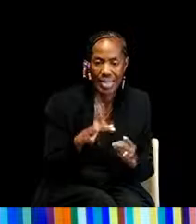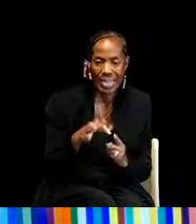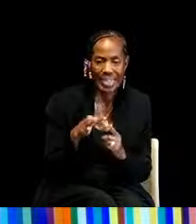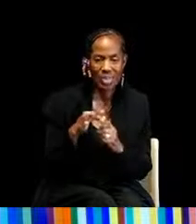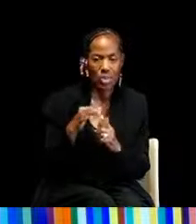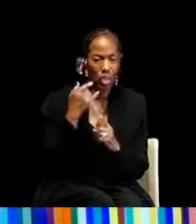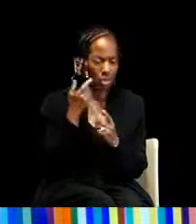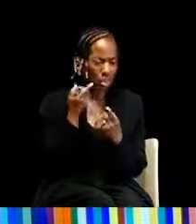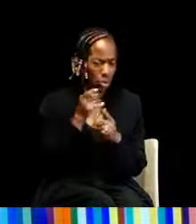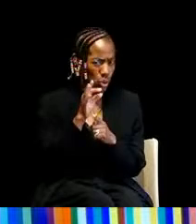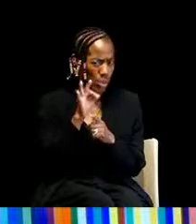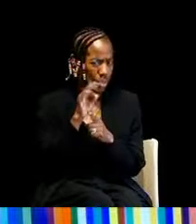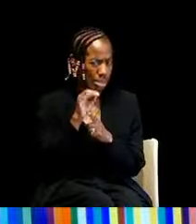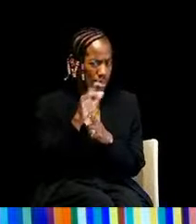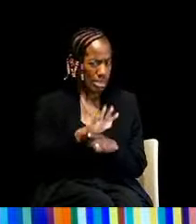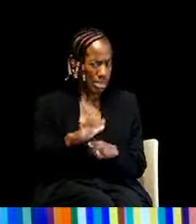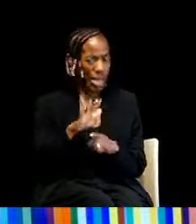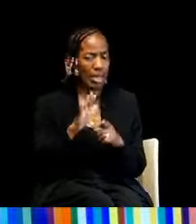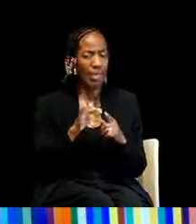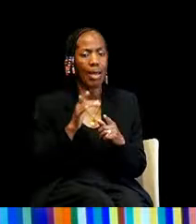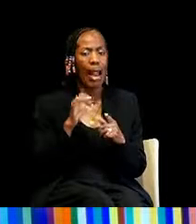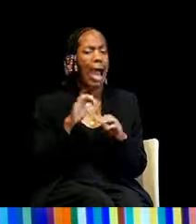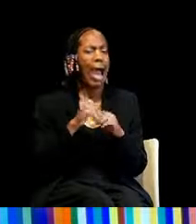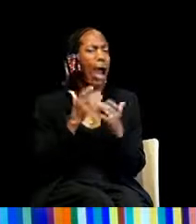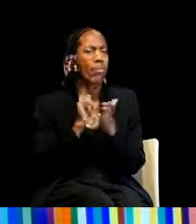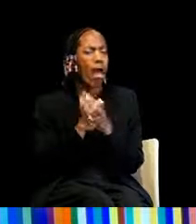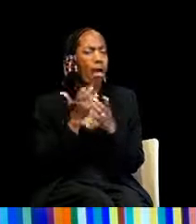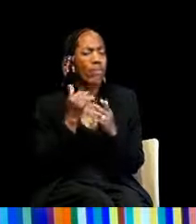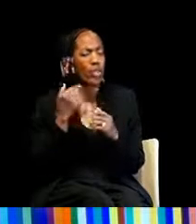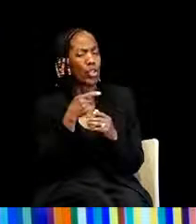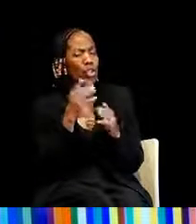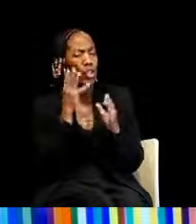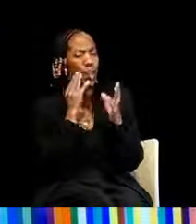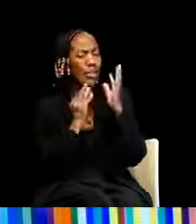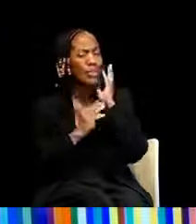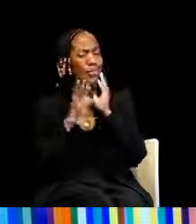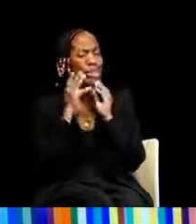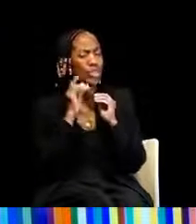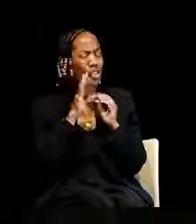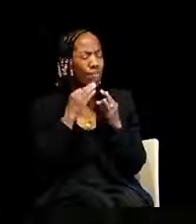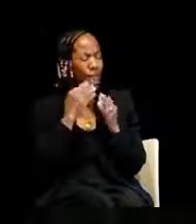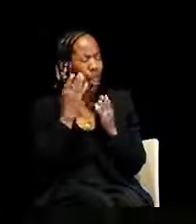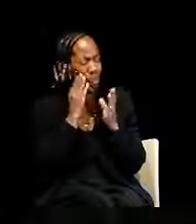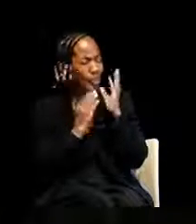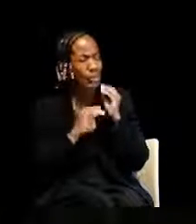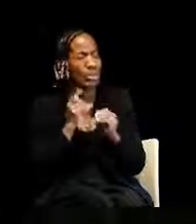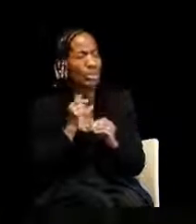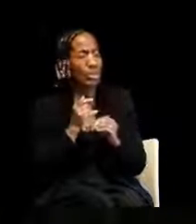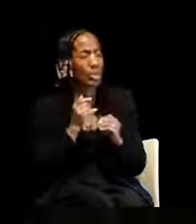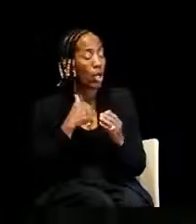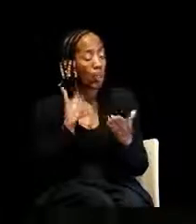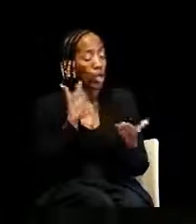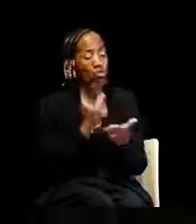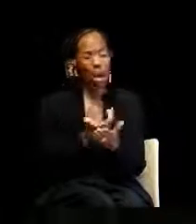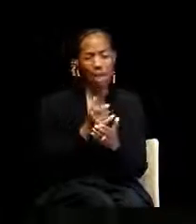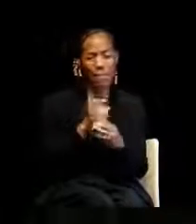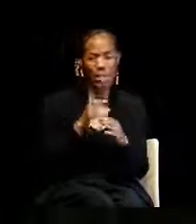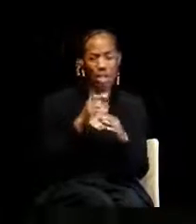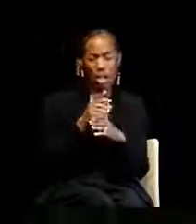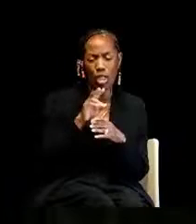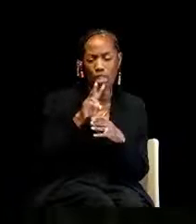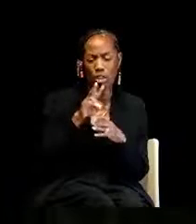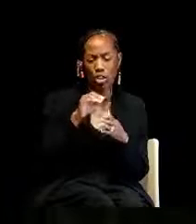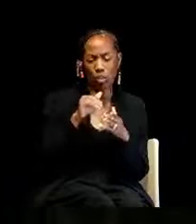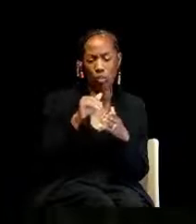in the 90s, right? And just what was that like, you know, just for your family and for you? So we came in the early 2000s,